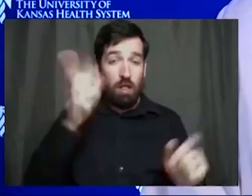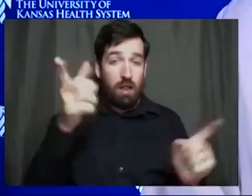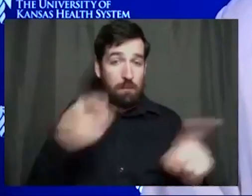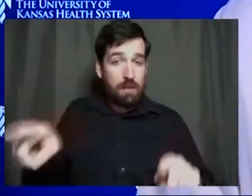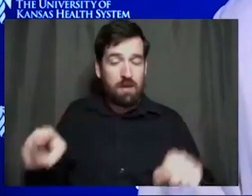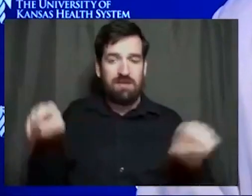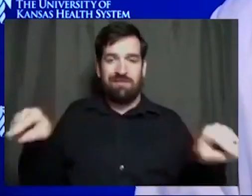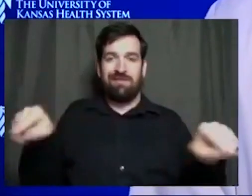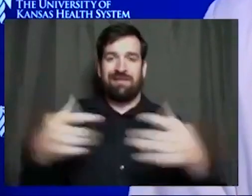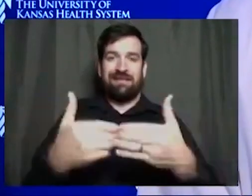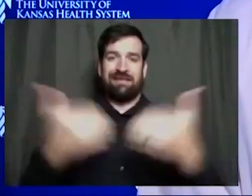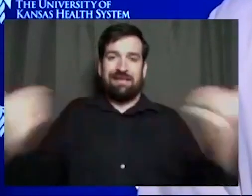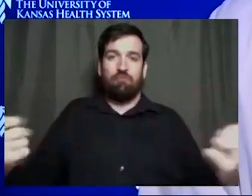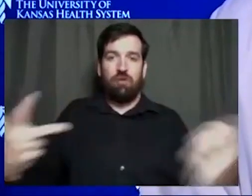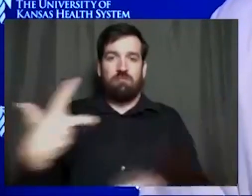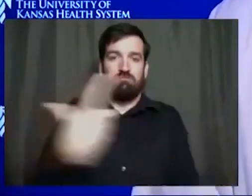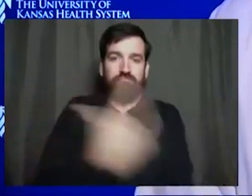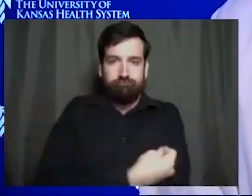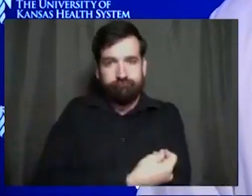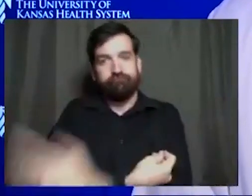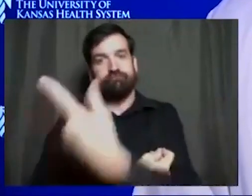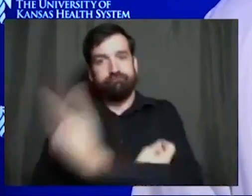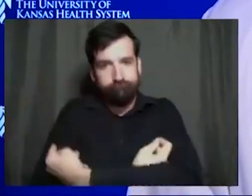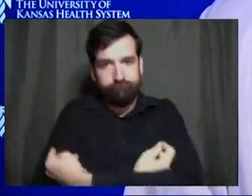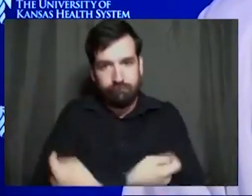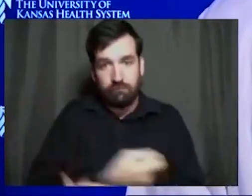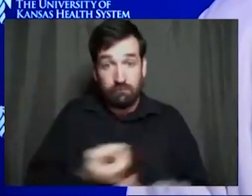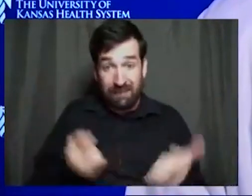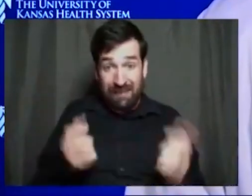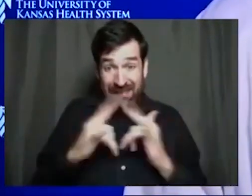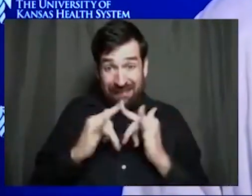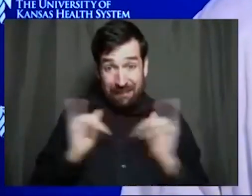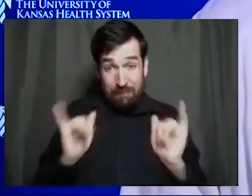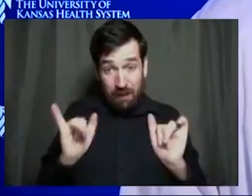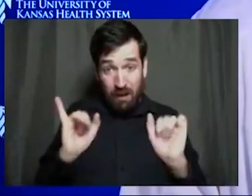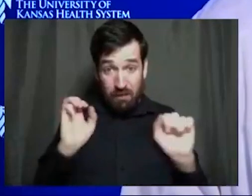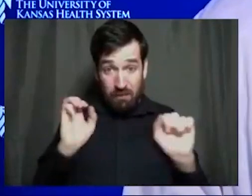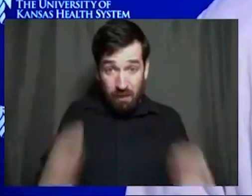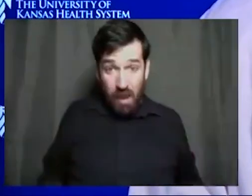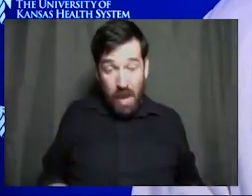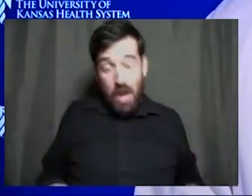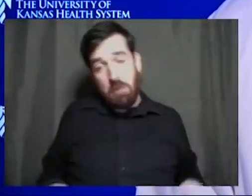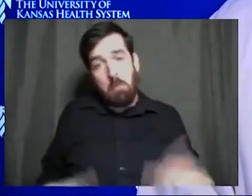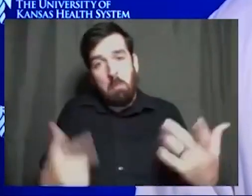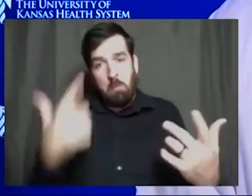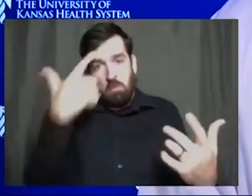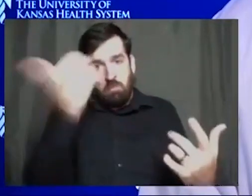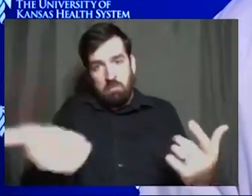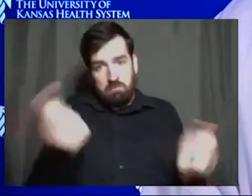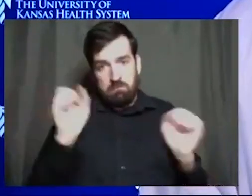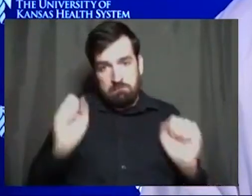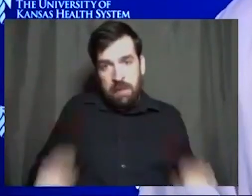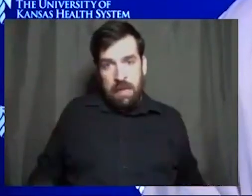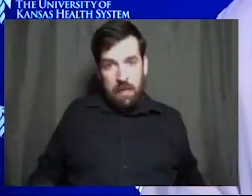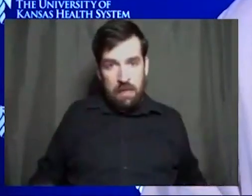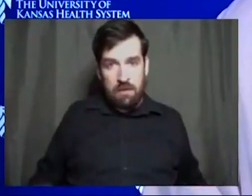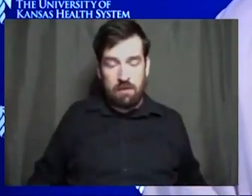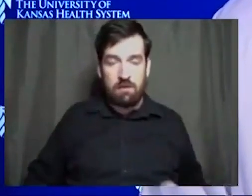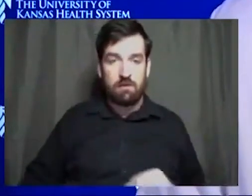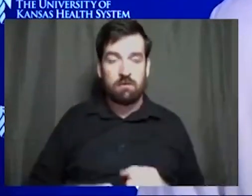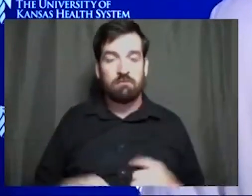to do it at the same time? You certainly can if you're there and you have the ability to get dosed with those, because we don't want to